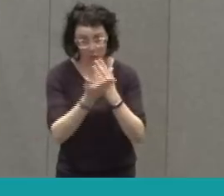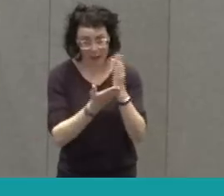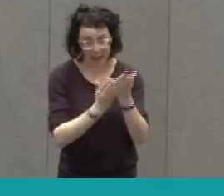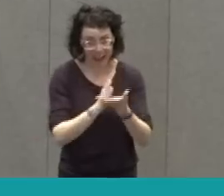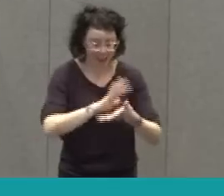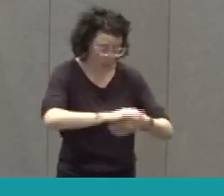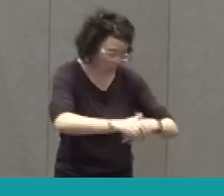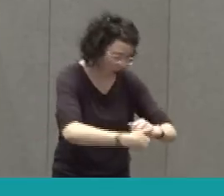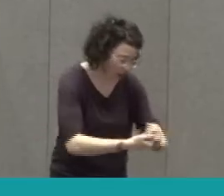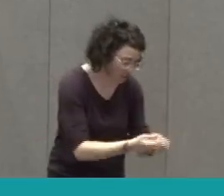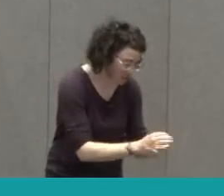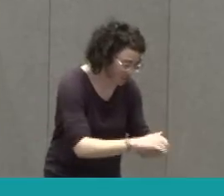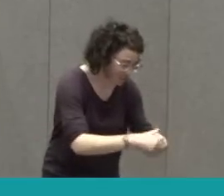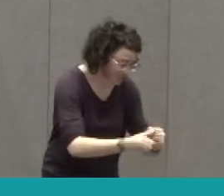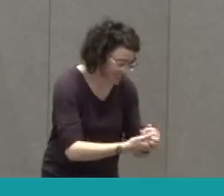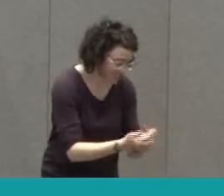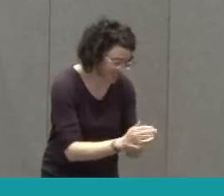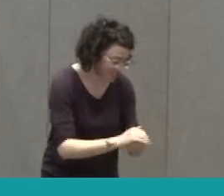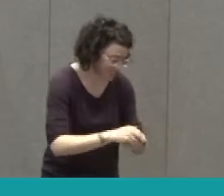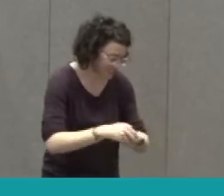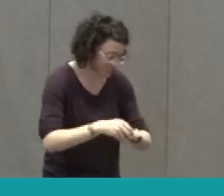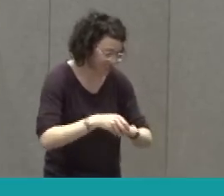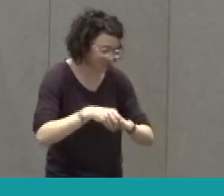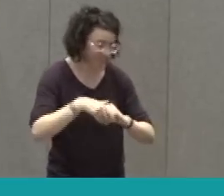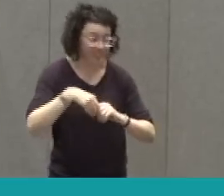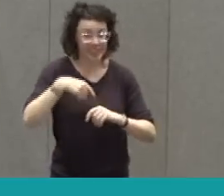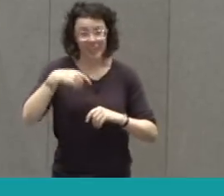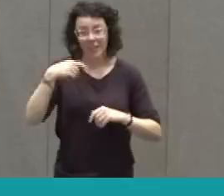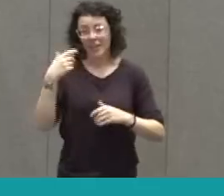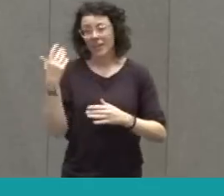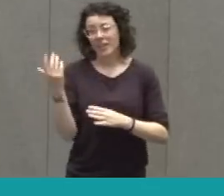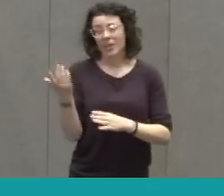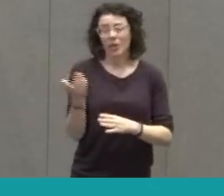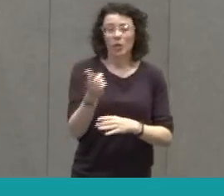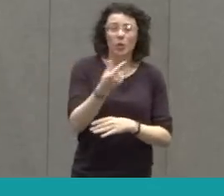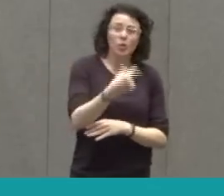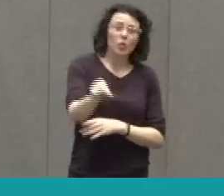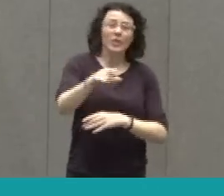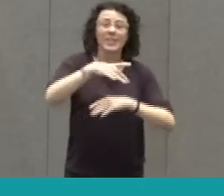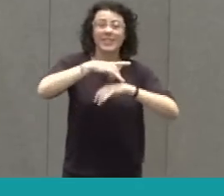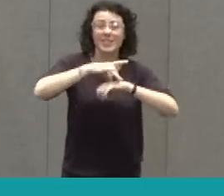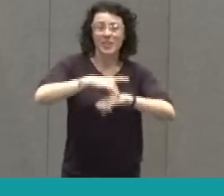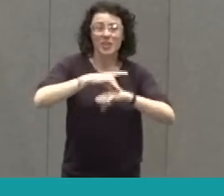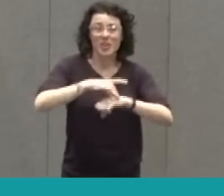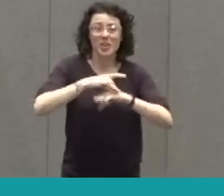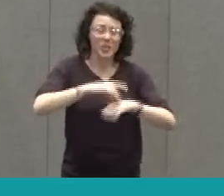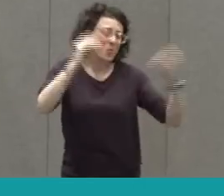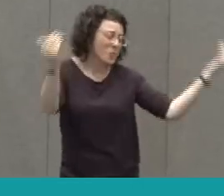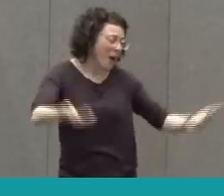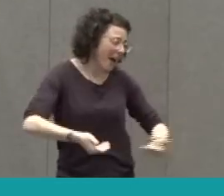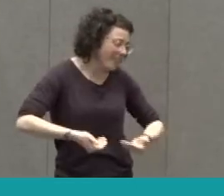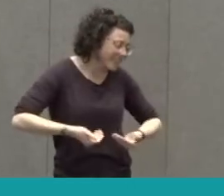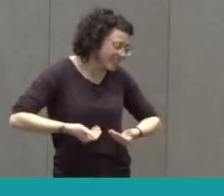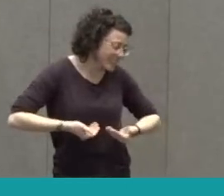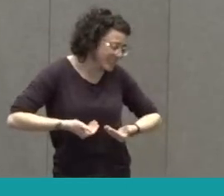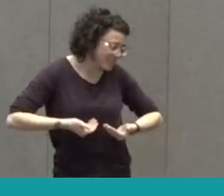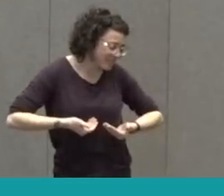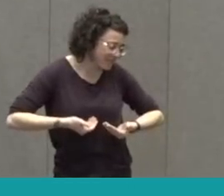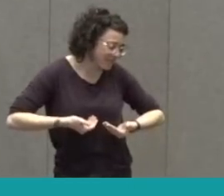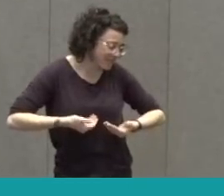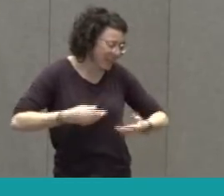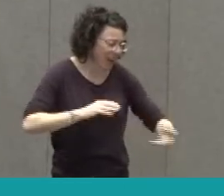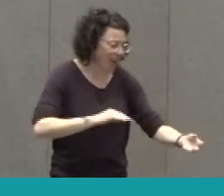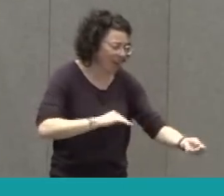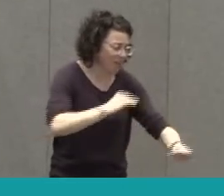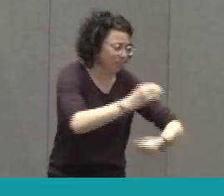to the green earth, the people sang, as they wrapped your wet, slippery body. And as they